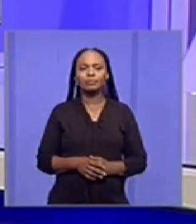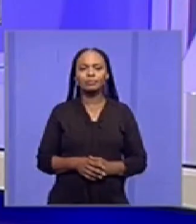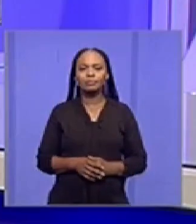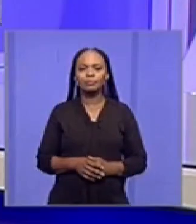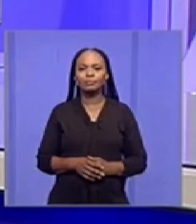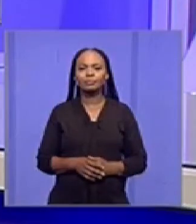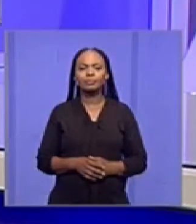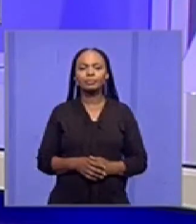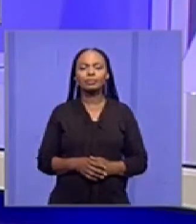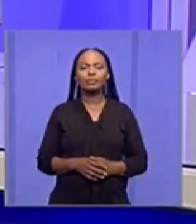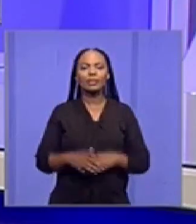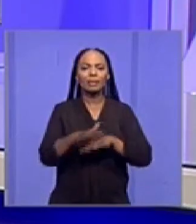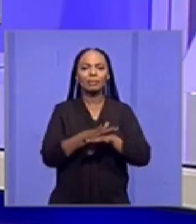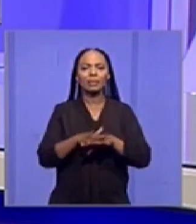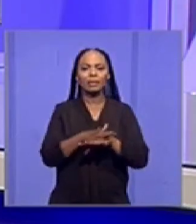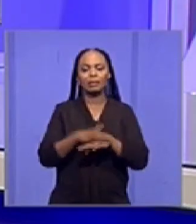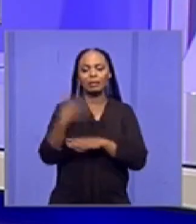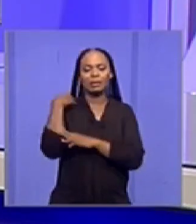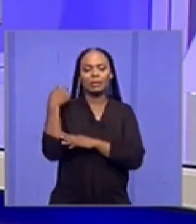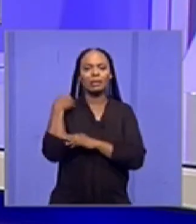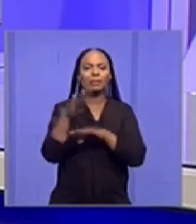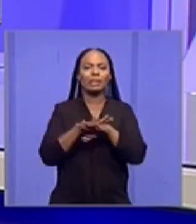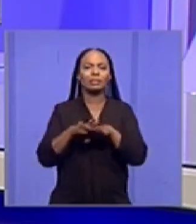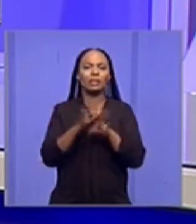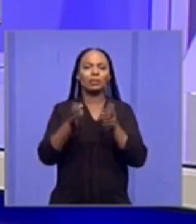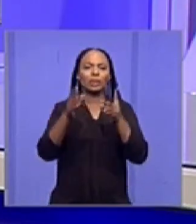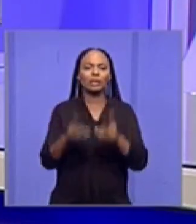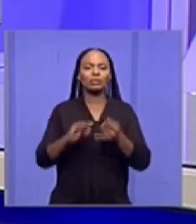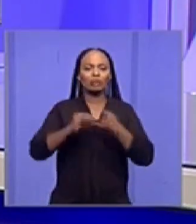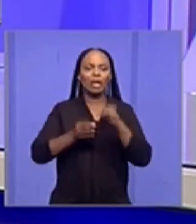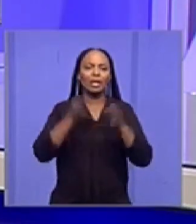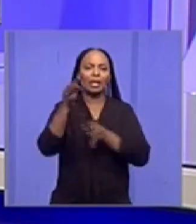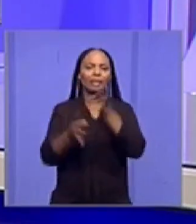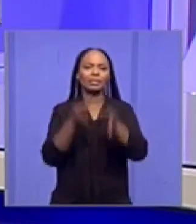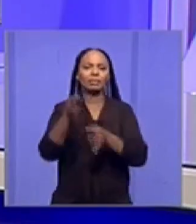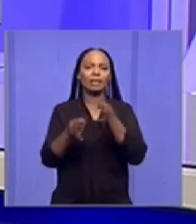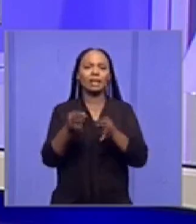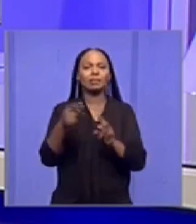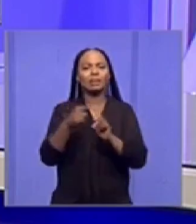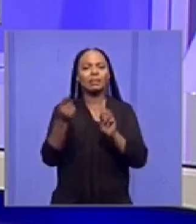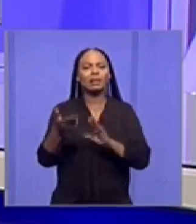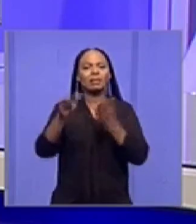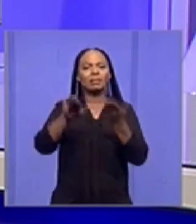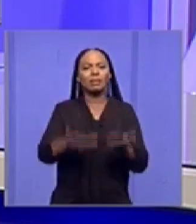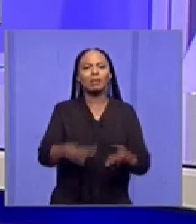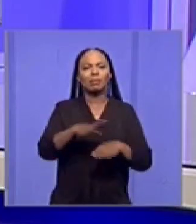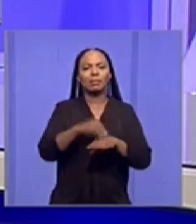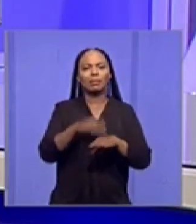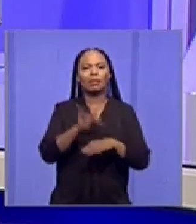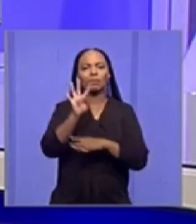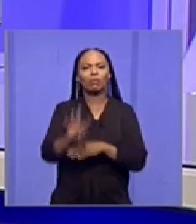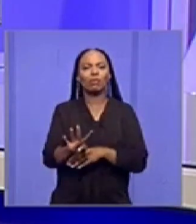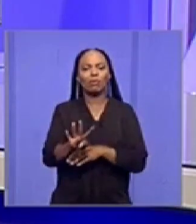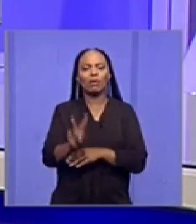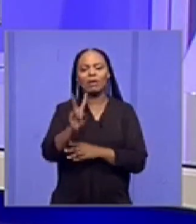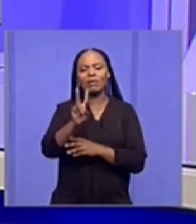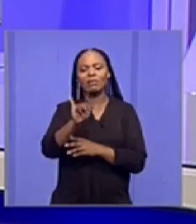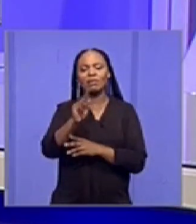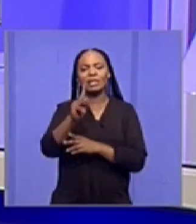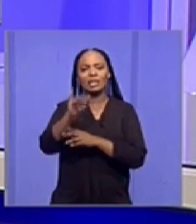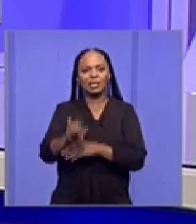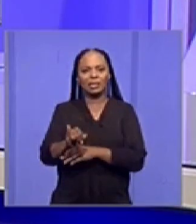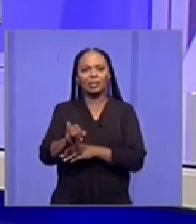Tona ya thuto ya motheo Motshekga o lekile go hlalosa se se bakilego lehu la segotlana sa mengwaga e mene Langalam